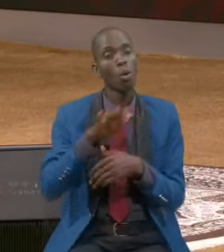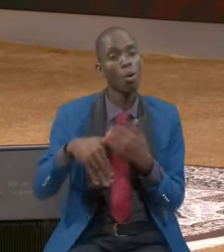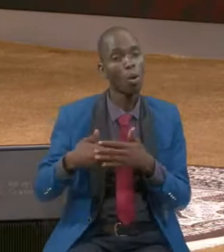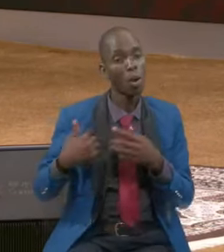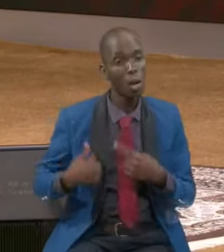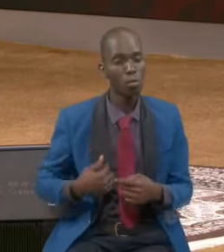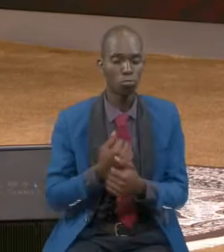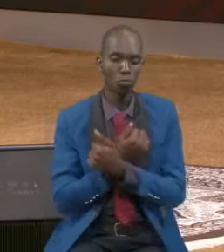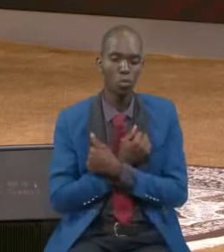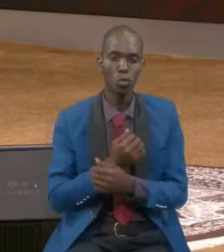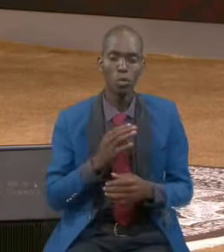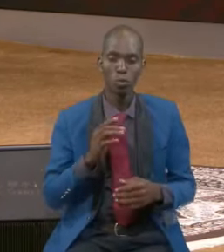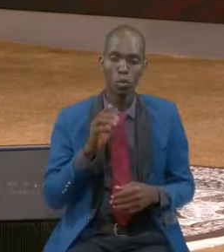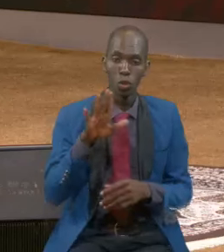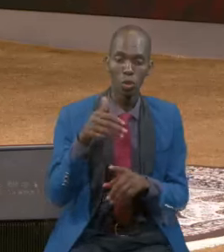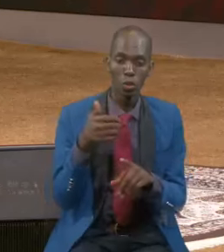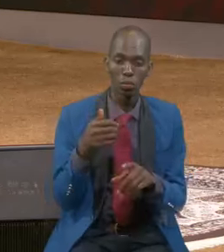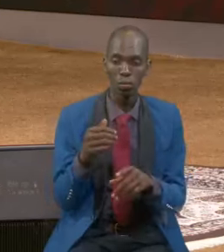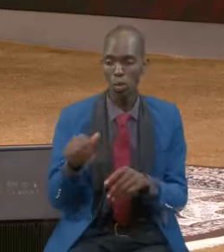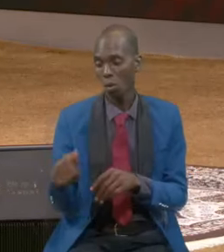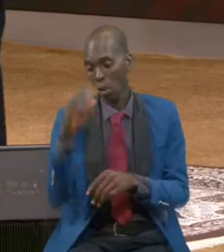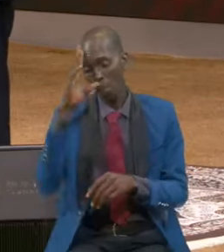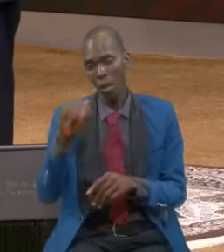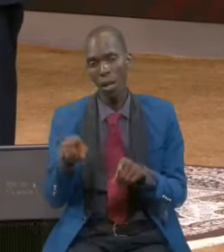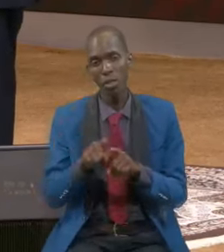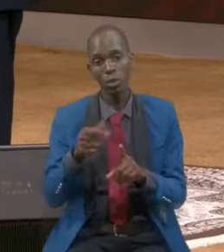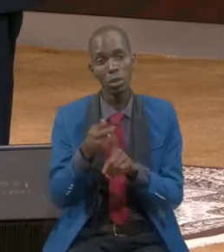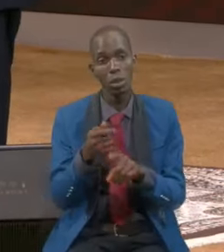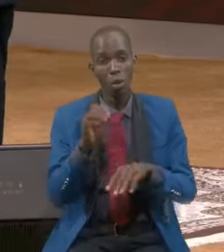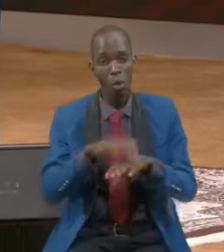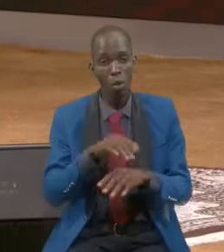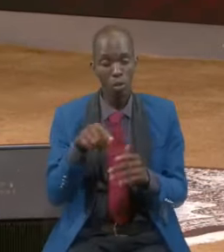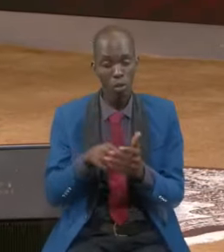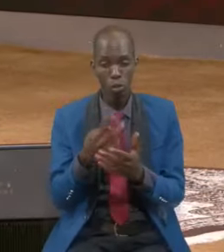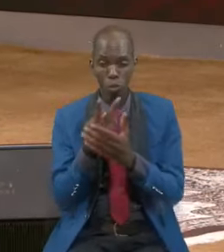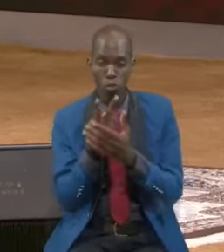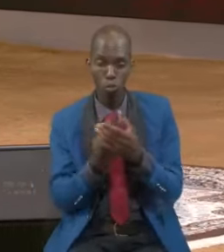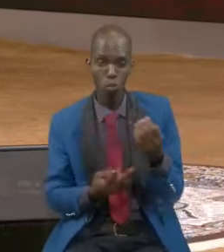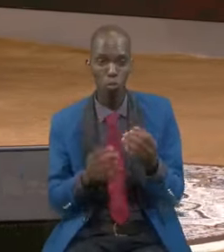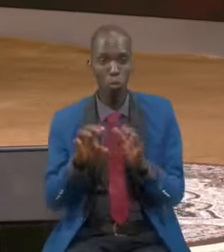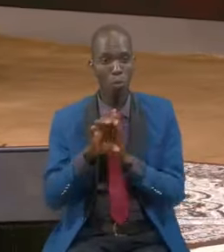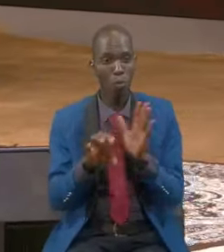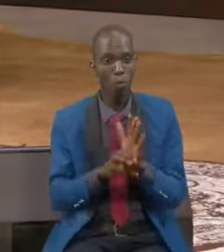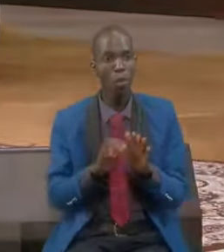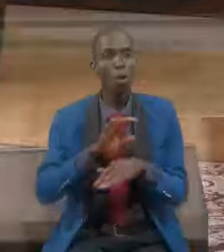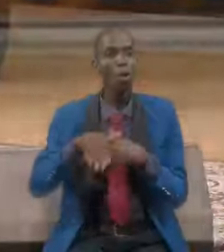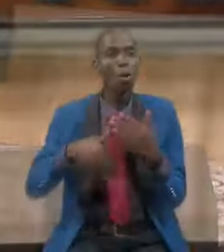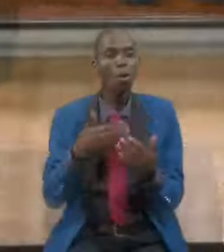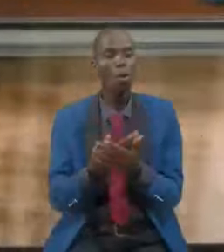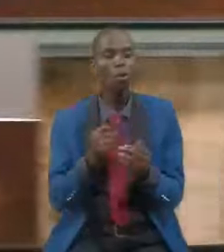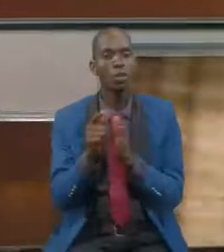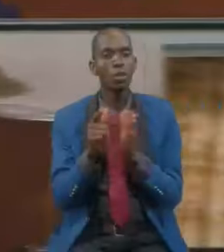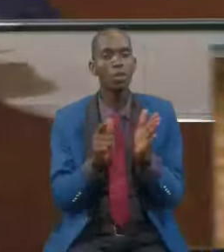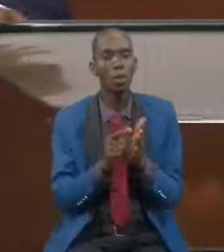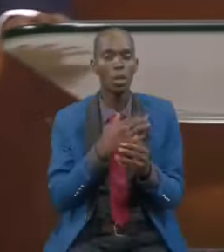as yourself, on these two commandments hang all the law and the prophets. What does